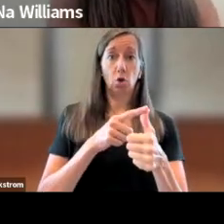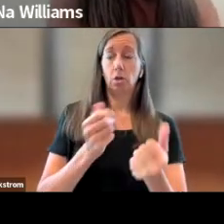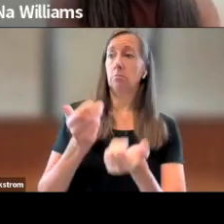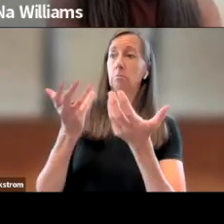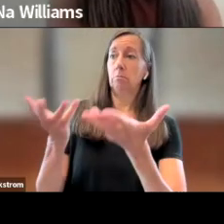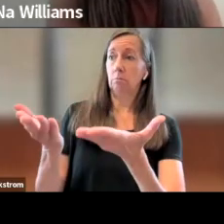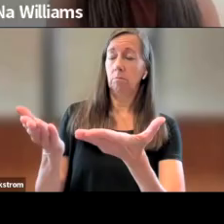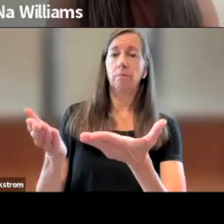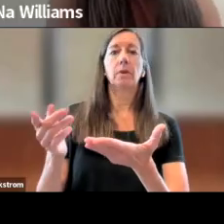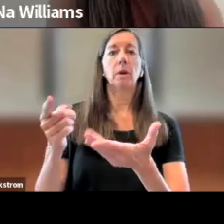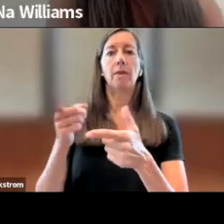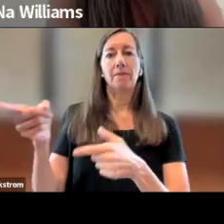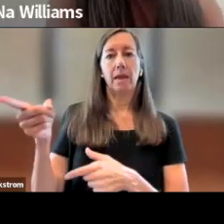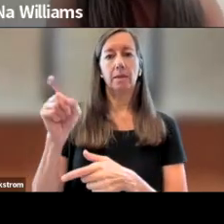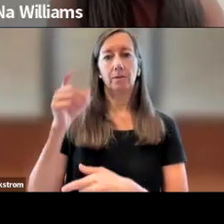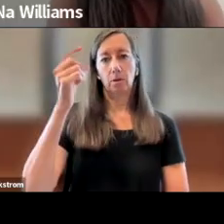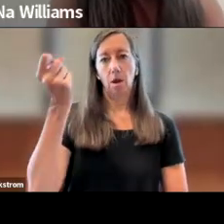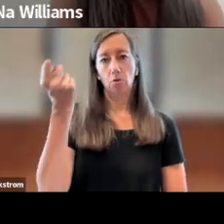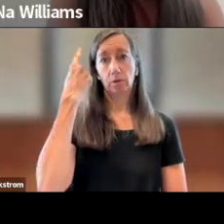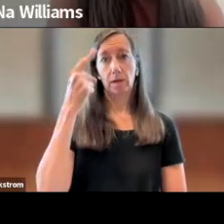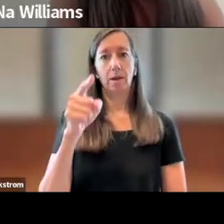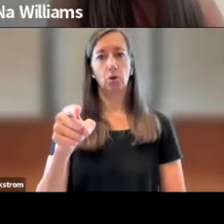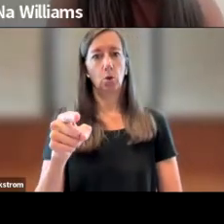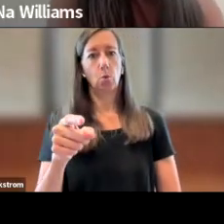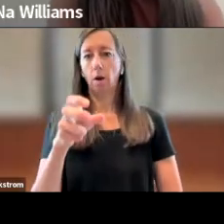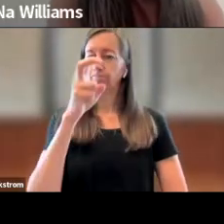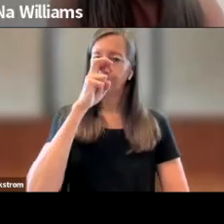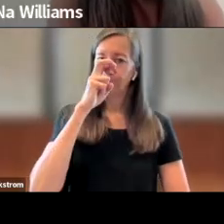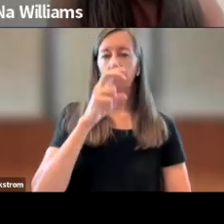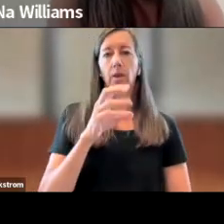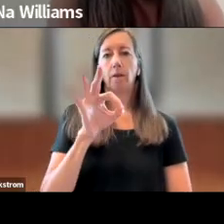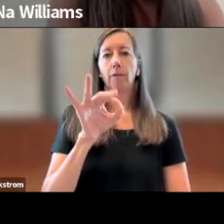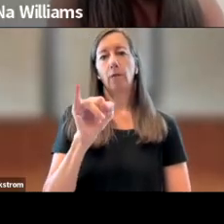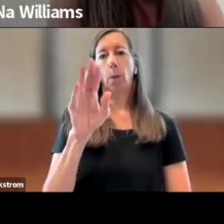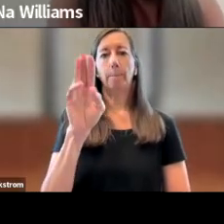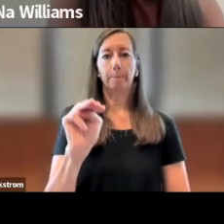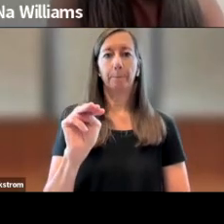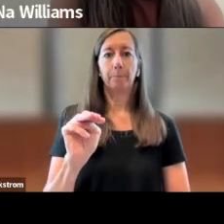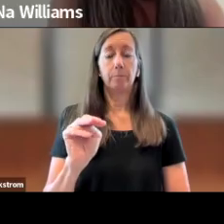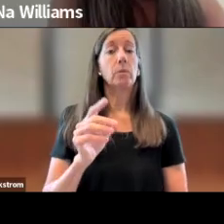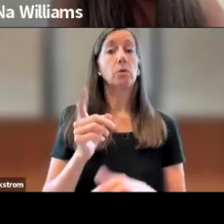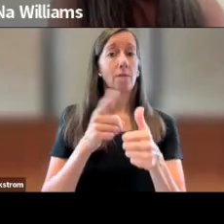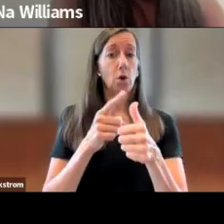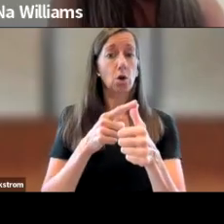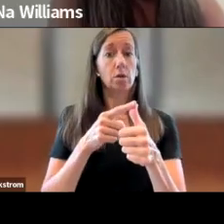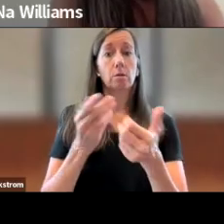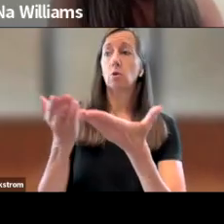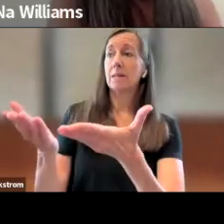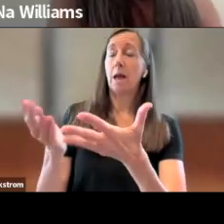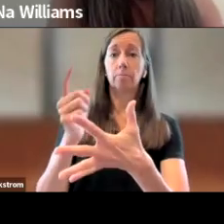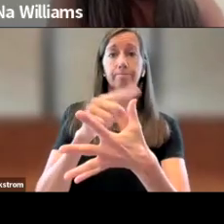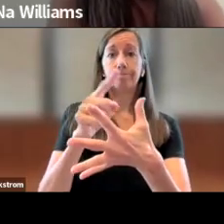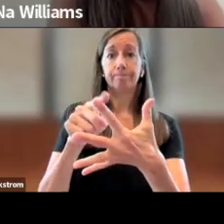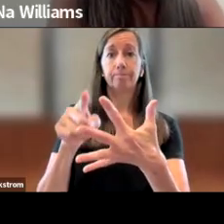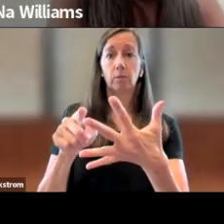your position. So you present the points that you want to change,